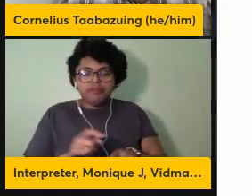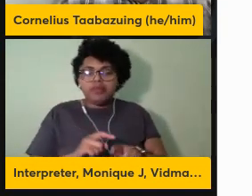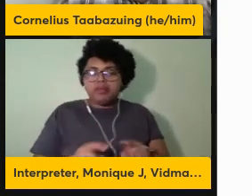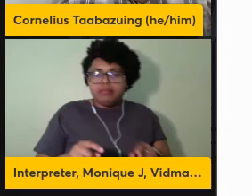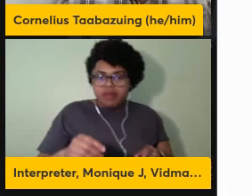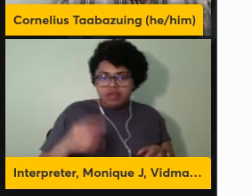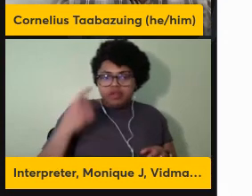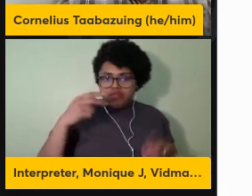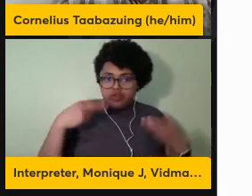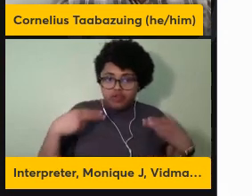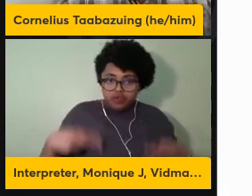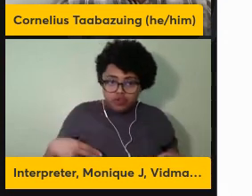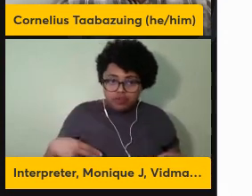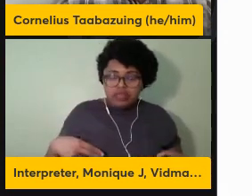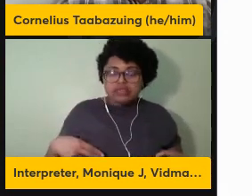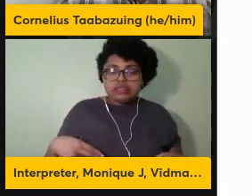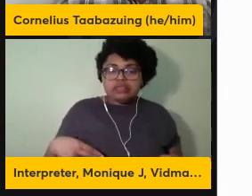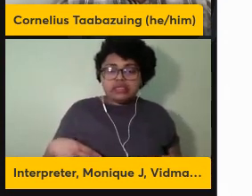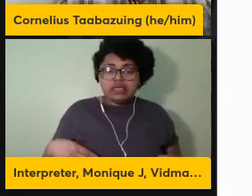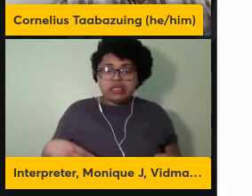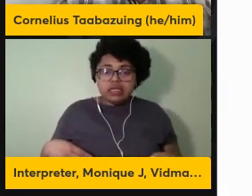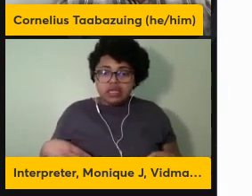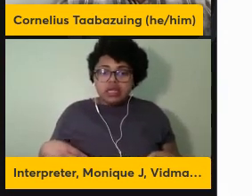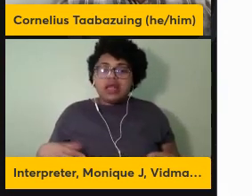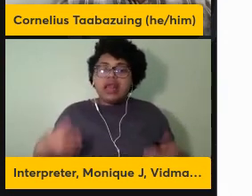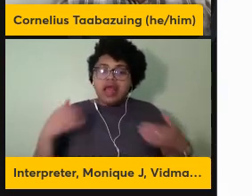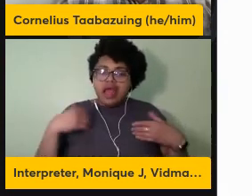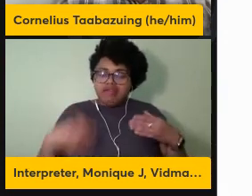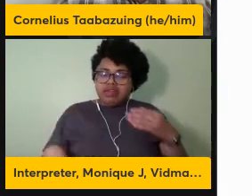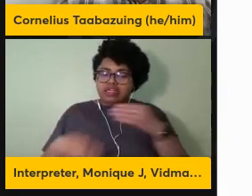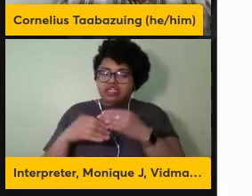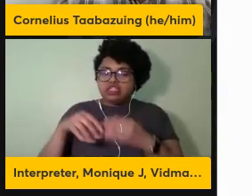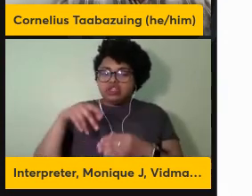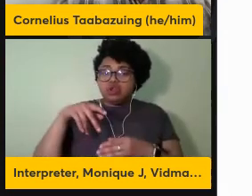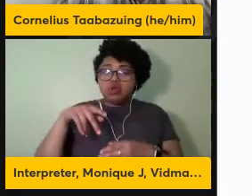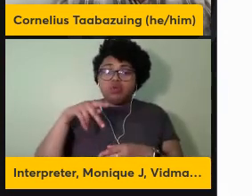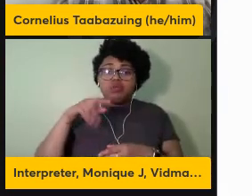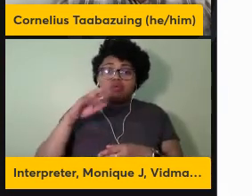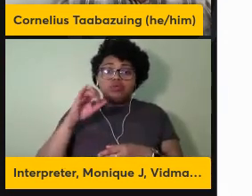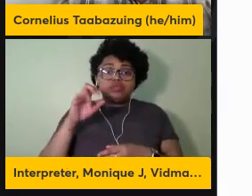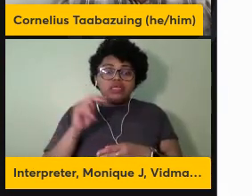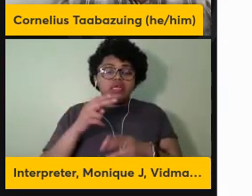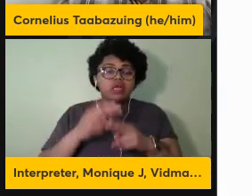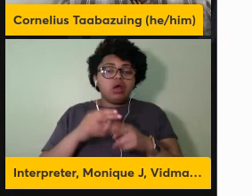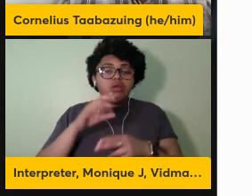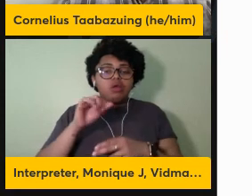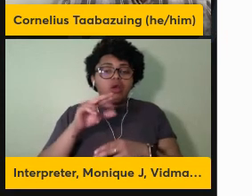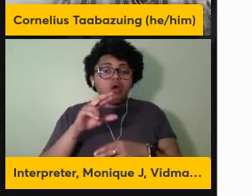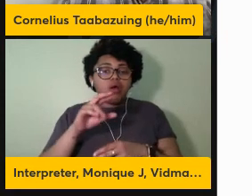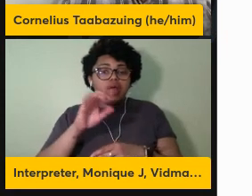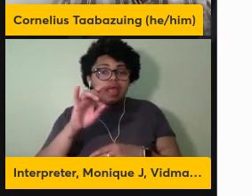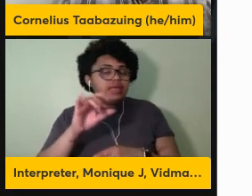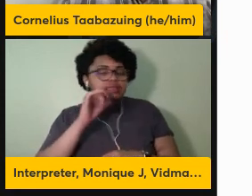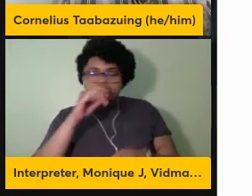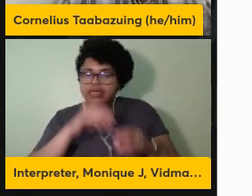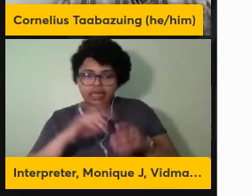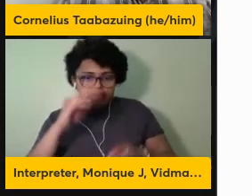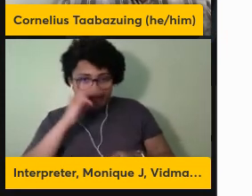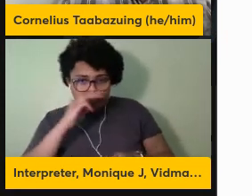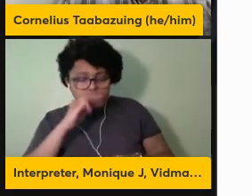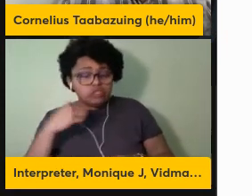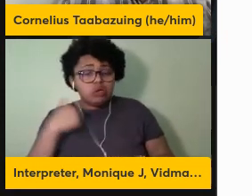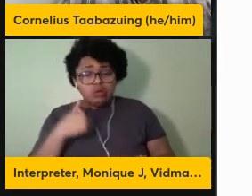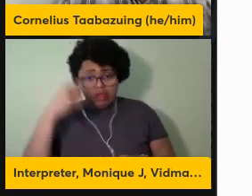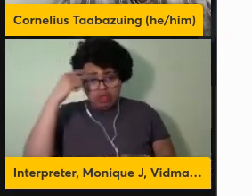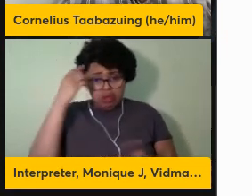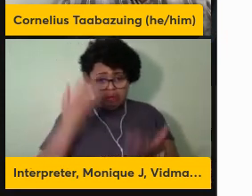VBP-induced pyroptosis. However, humans have this additional protein called CARD8, which doesn't exist in mice. And so we thought that this might